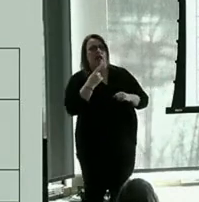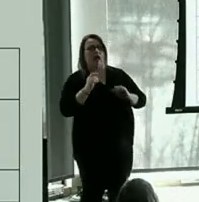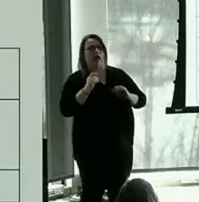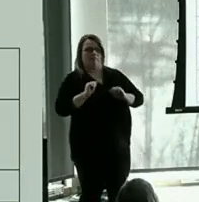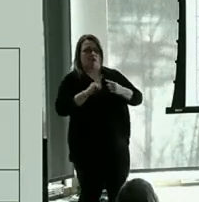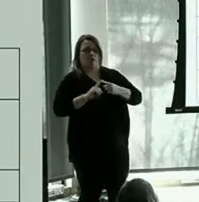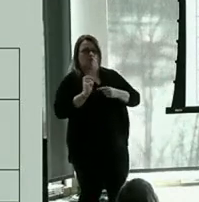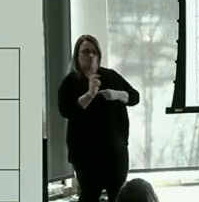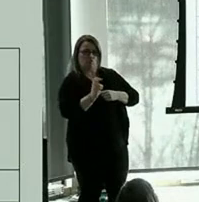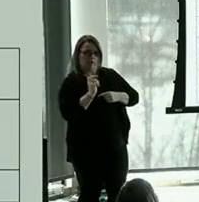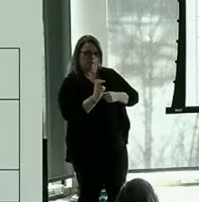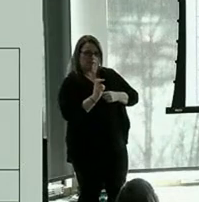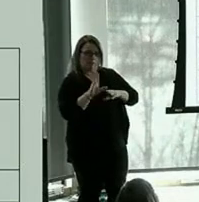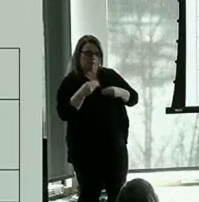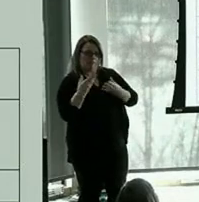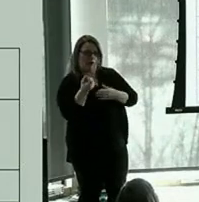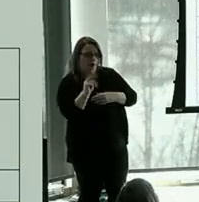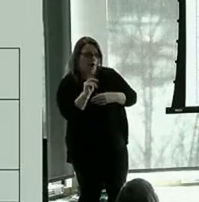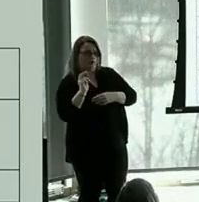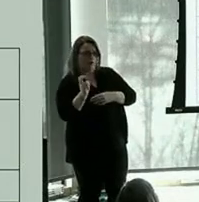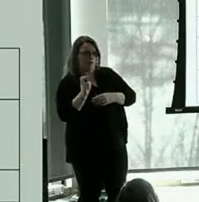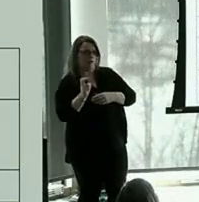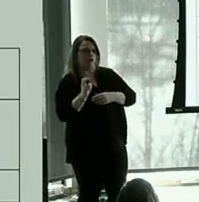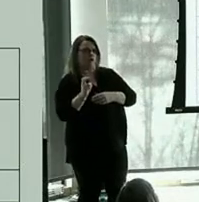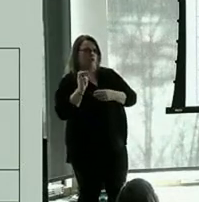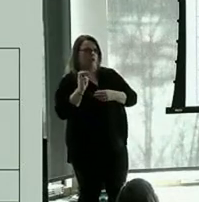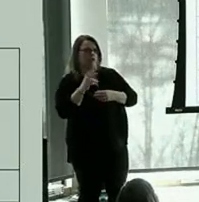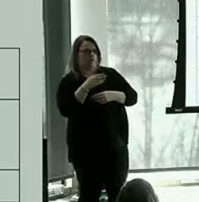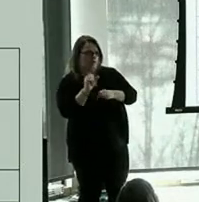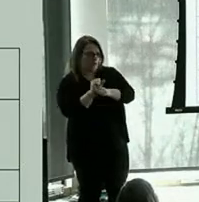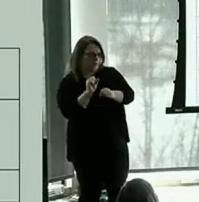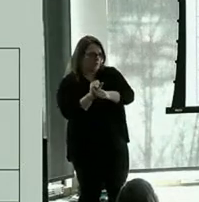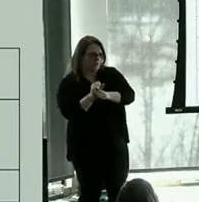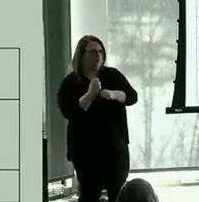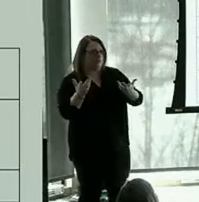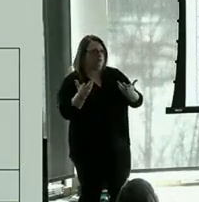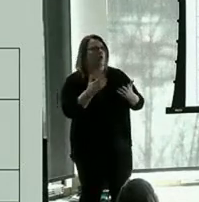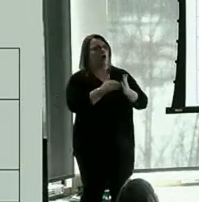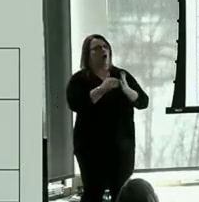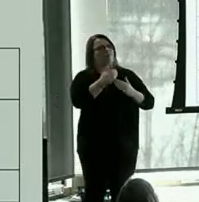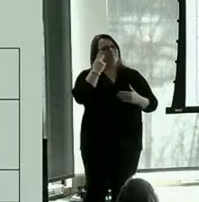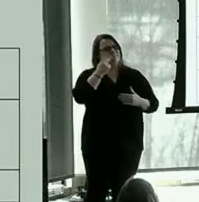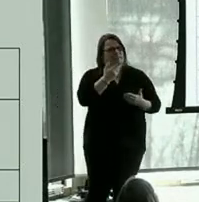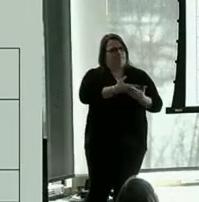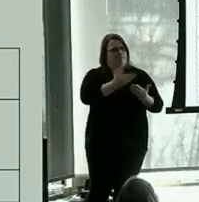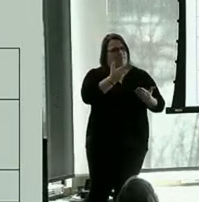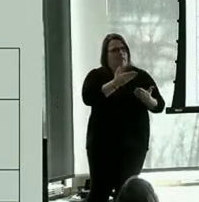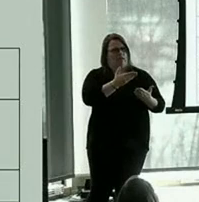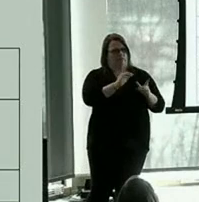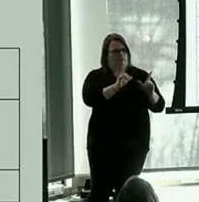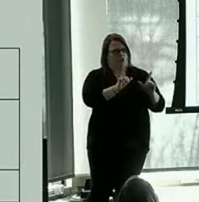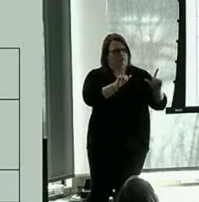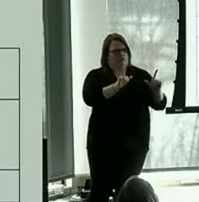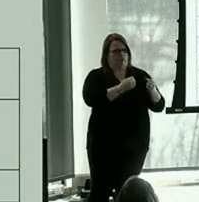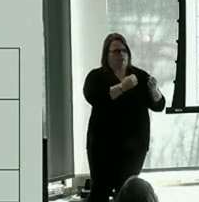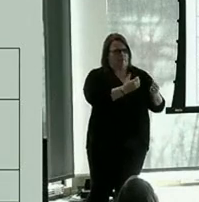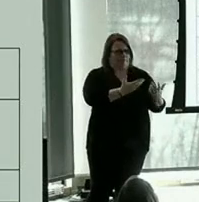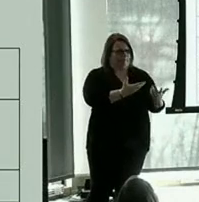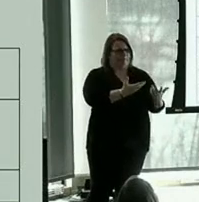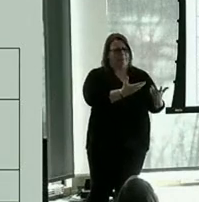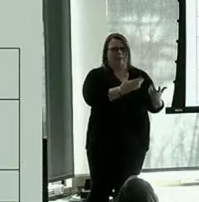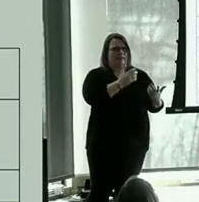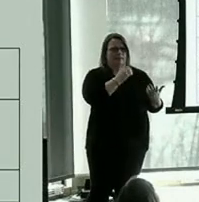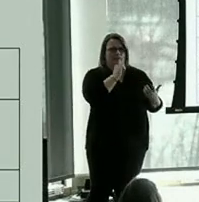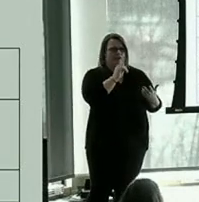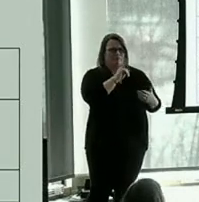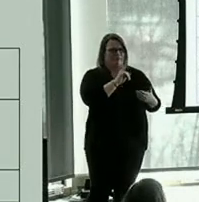and provide own transportation and work. So often you'll see it says valid driver's license, but it doesn't really matter how you get to